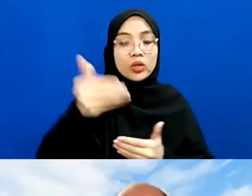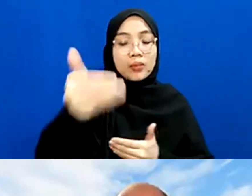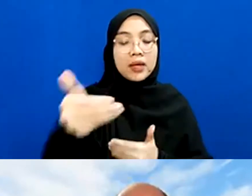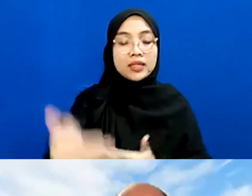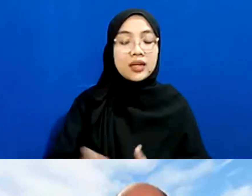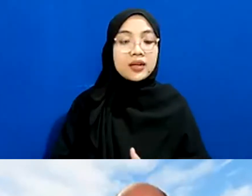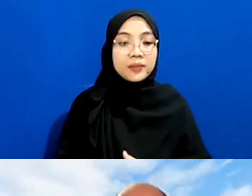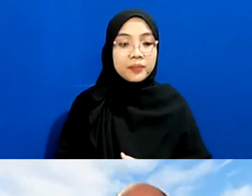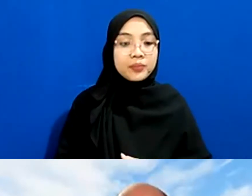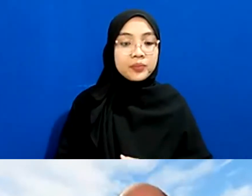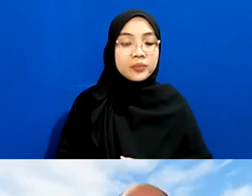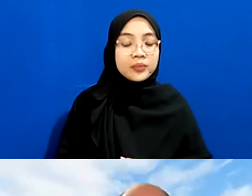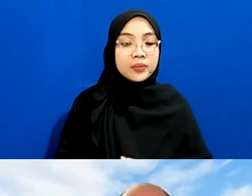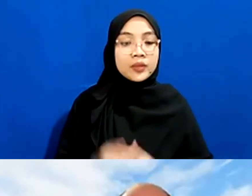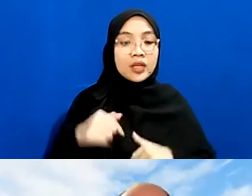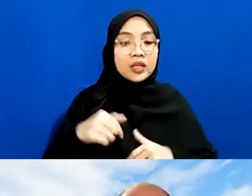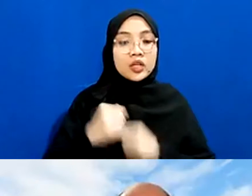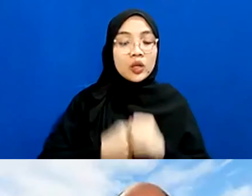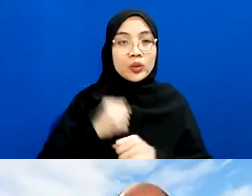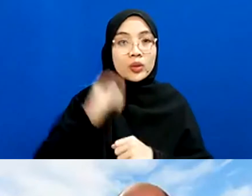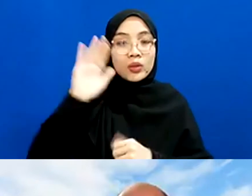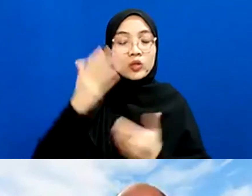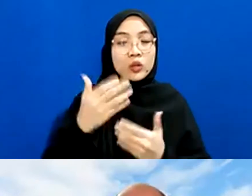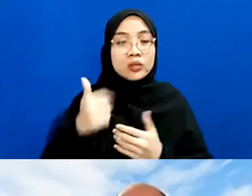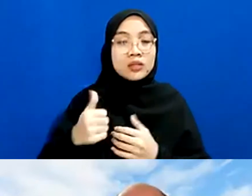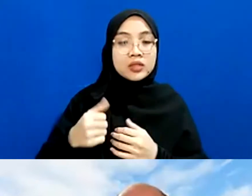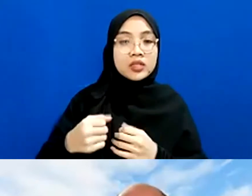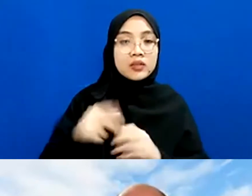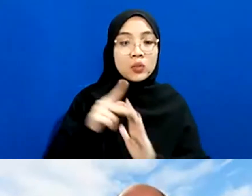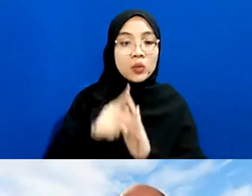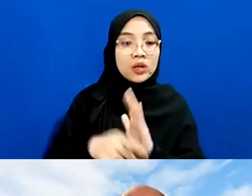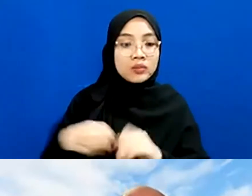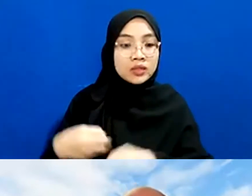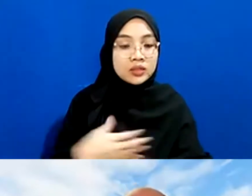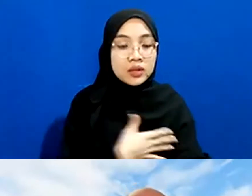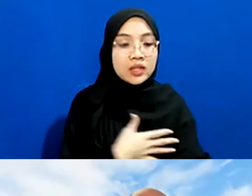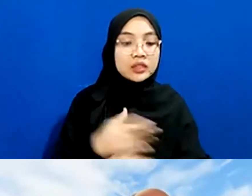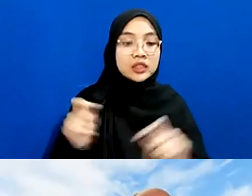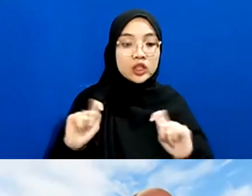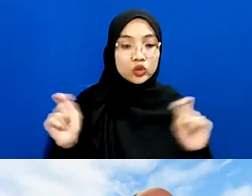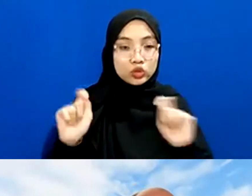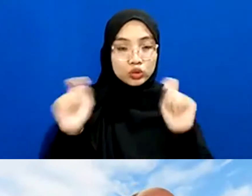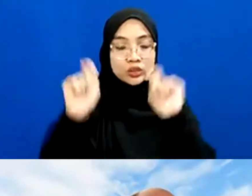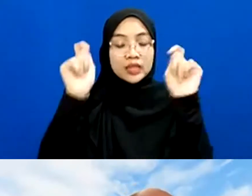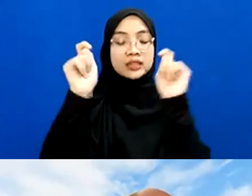be similarly successful, inspiring programs to be